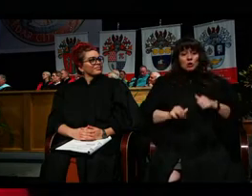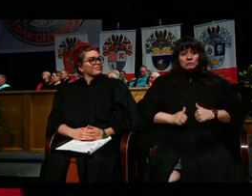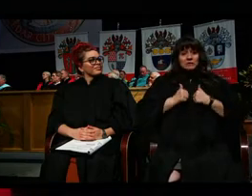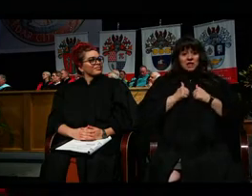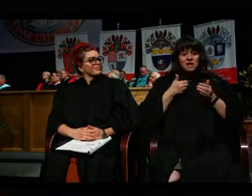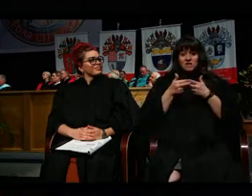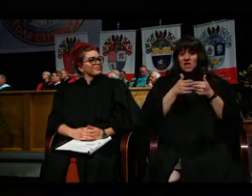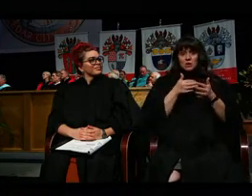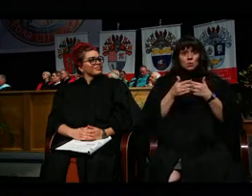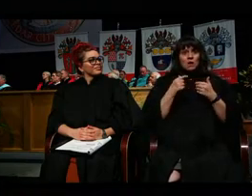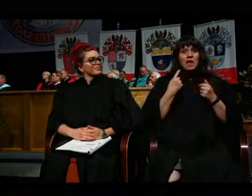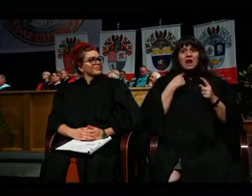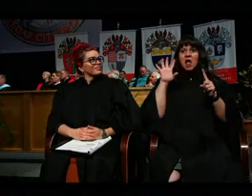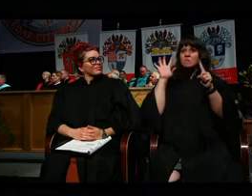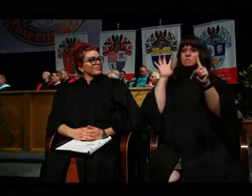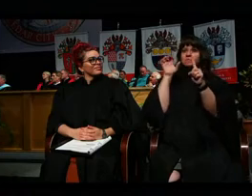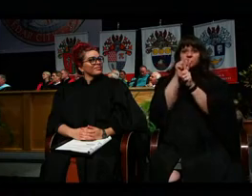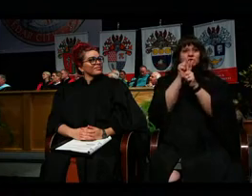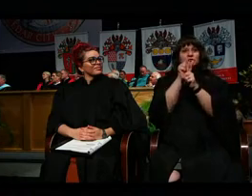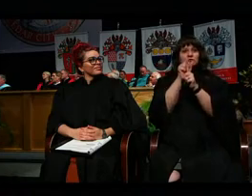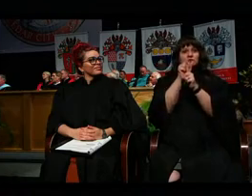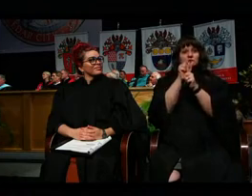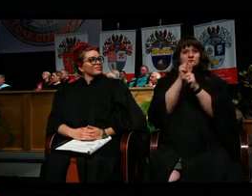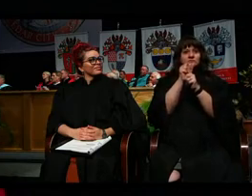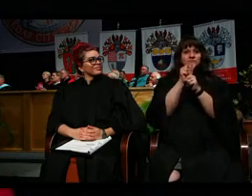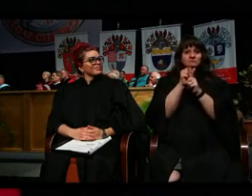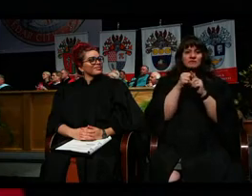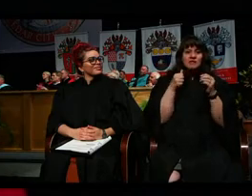she did it afraid.